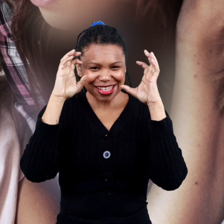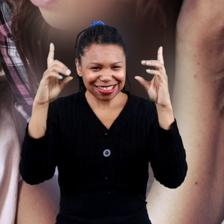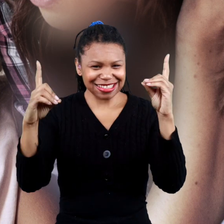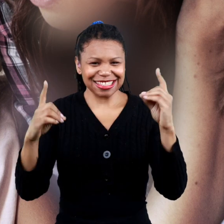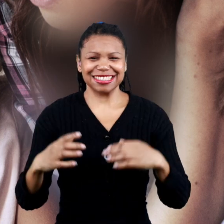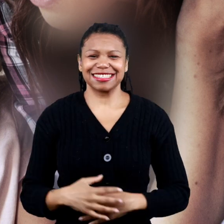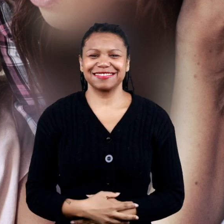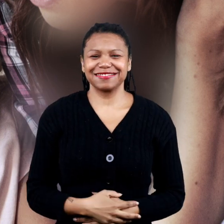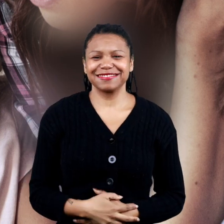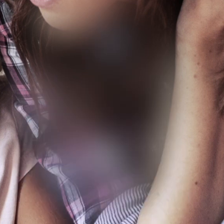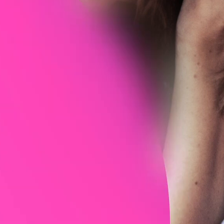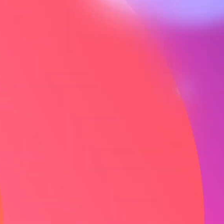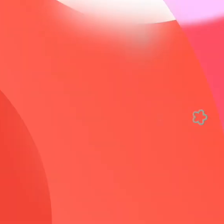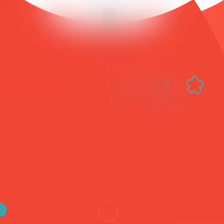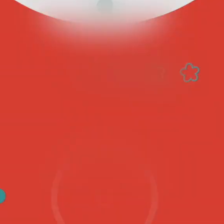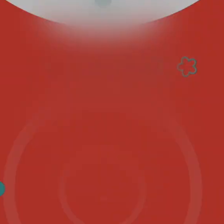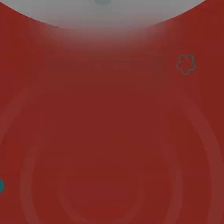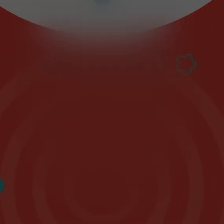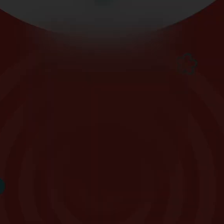For of Visit deixei giorno Hadi Position Euphiné